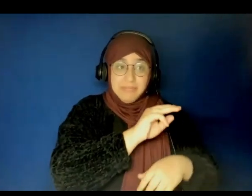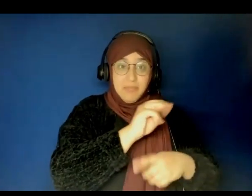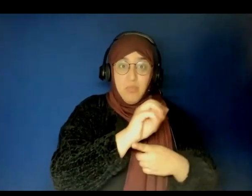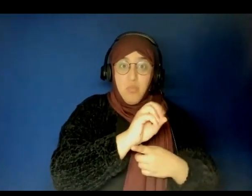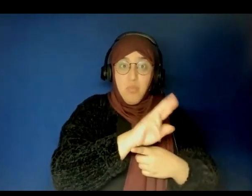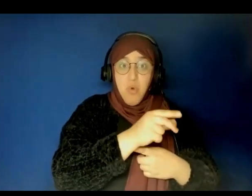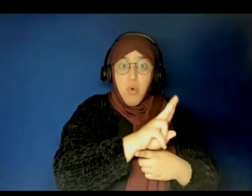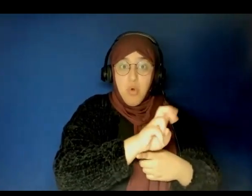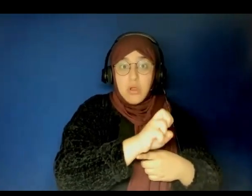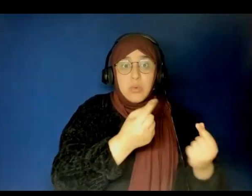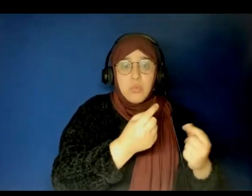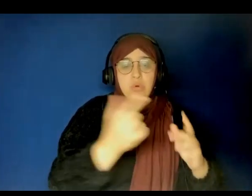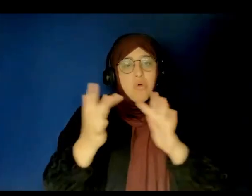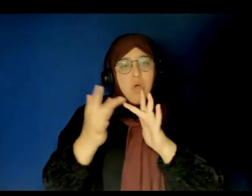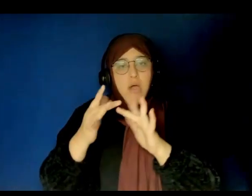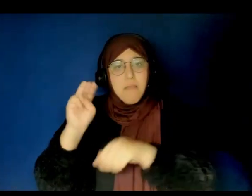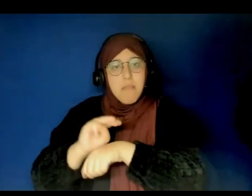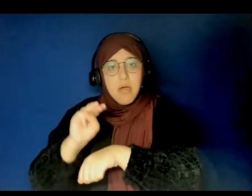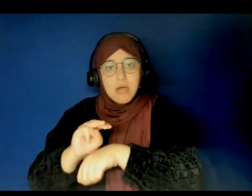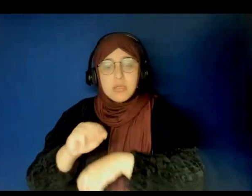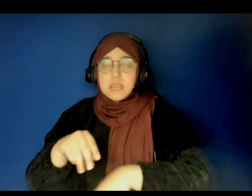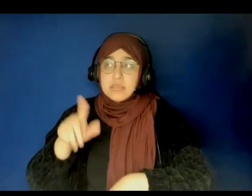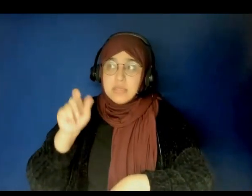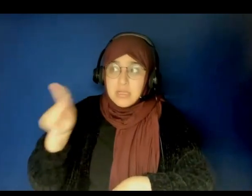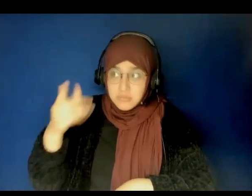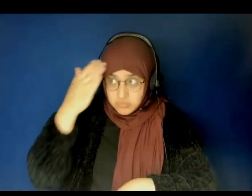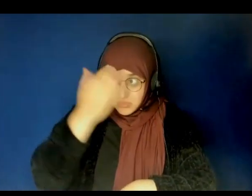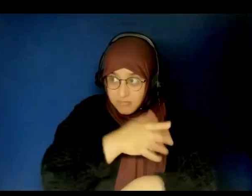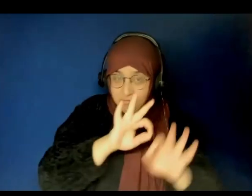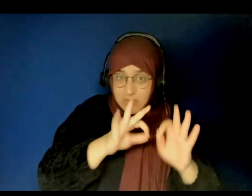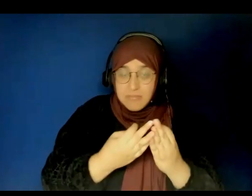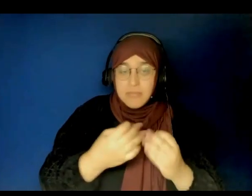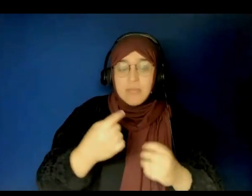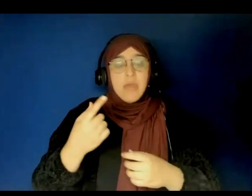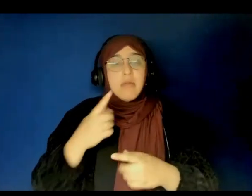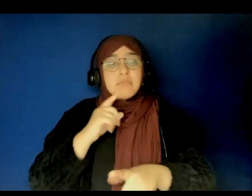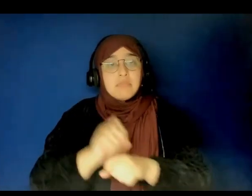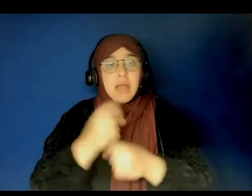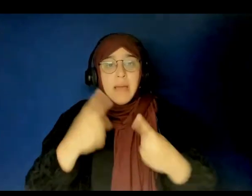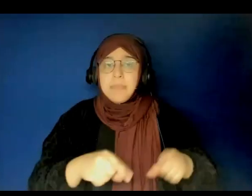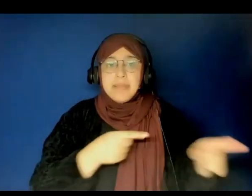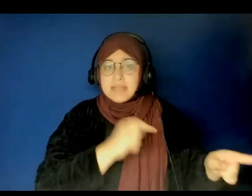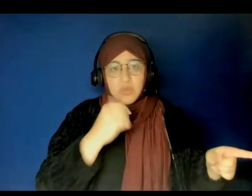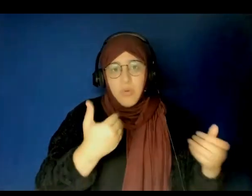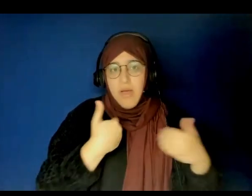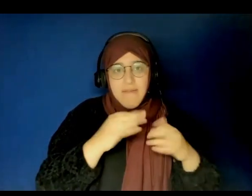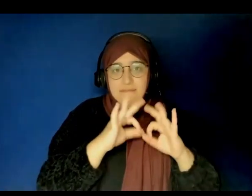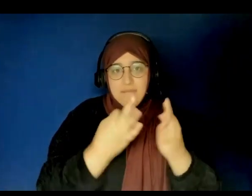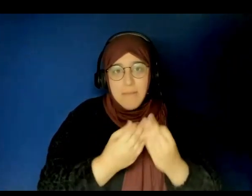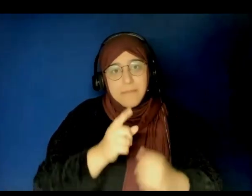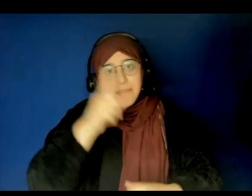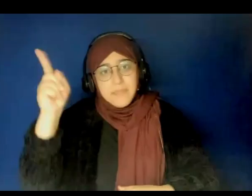you know any of this guy's family? Turns out he doesn't have any family back home. He doesn't have any family in the States.